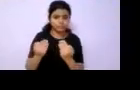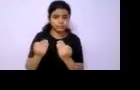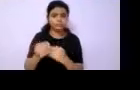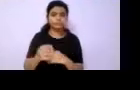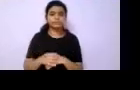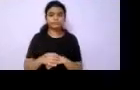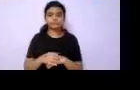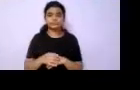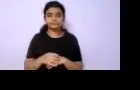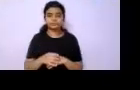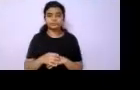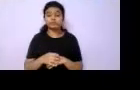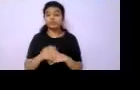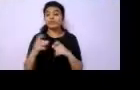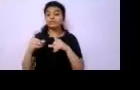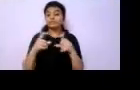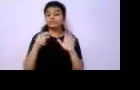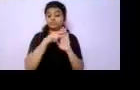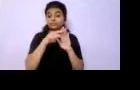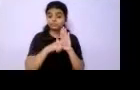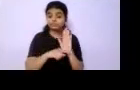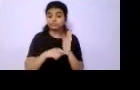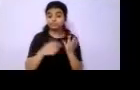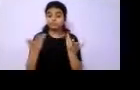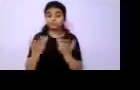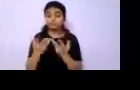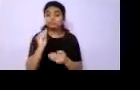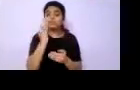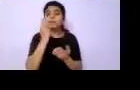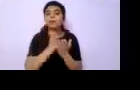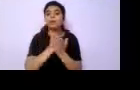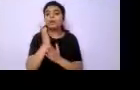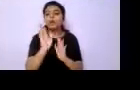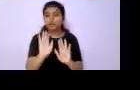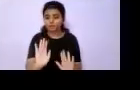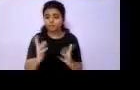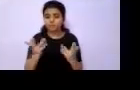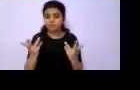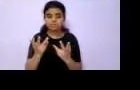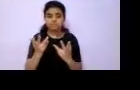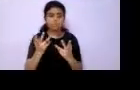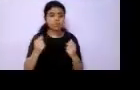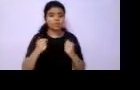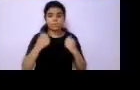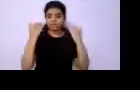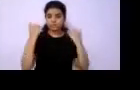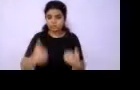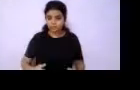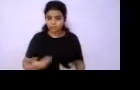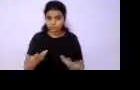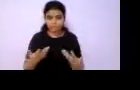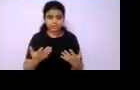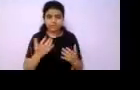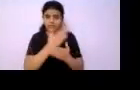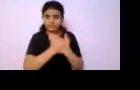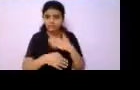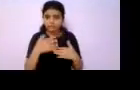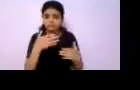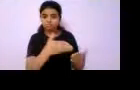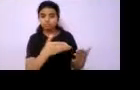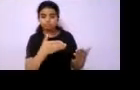A care ethic opts for better ways to recognize and create conditions that foster relations